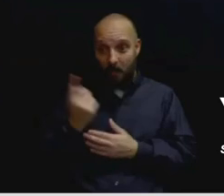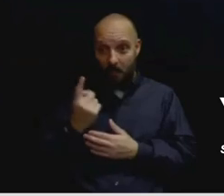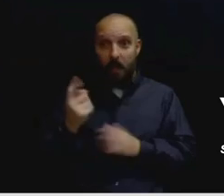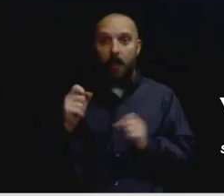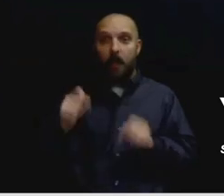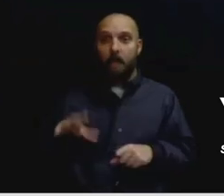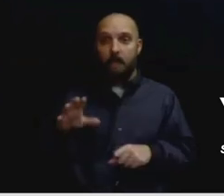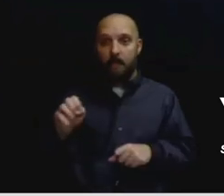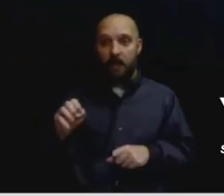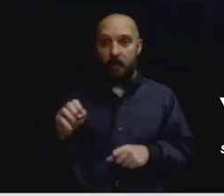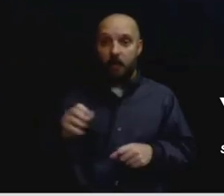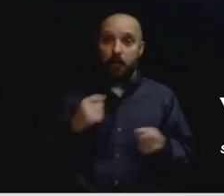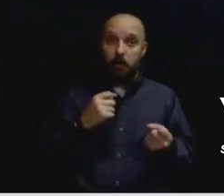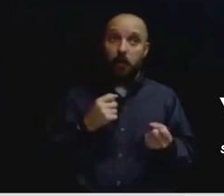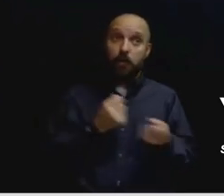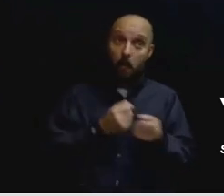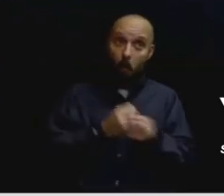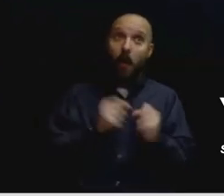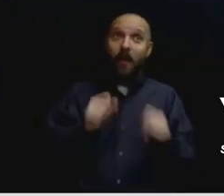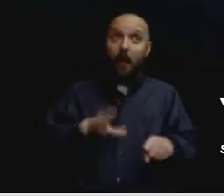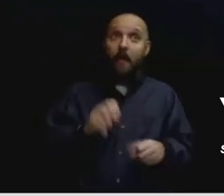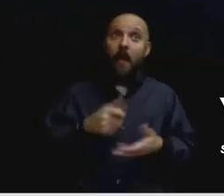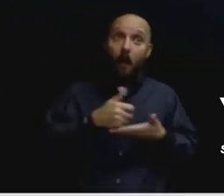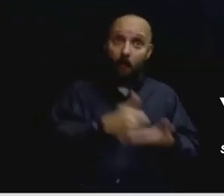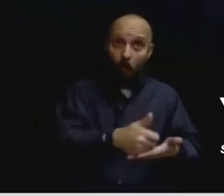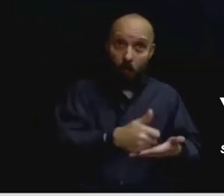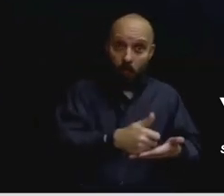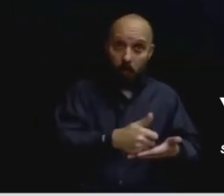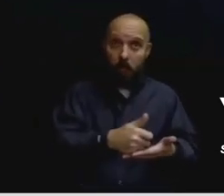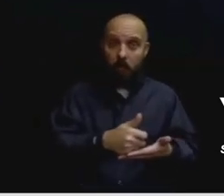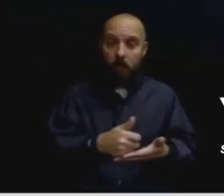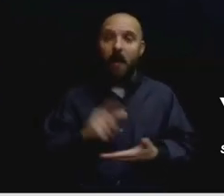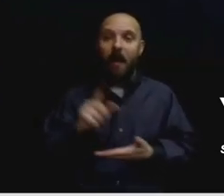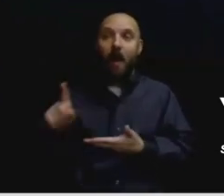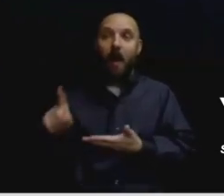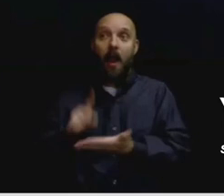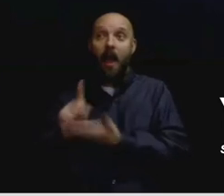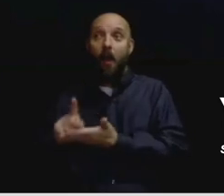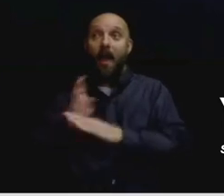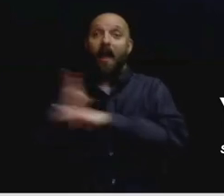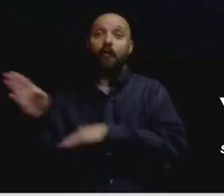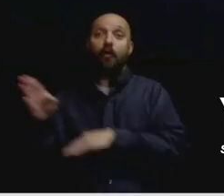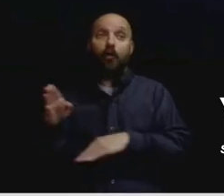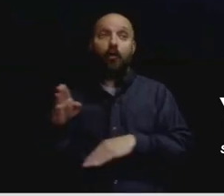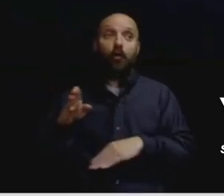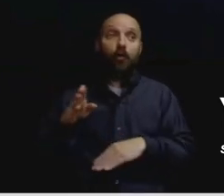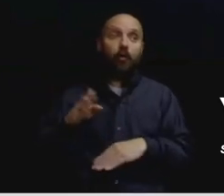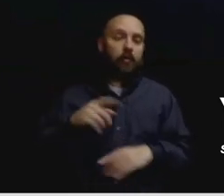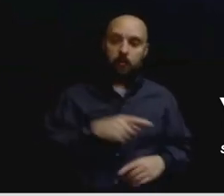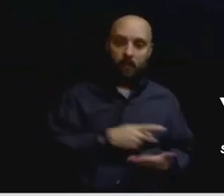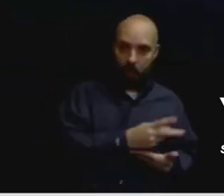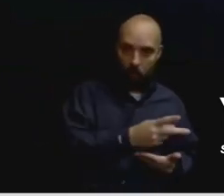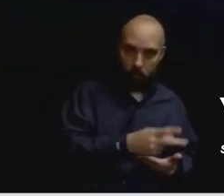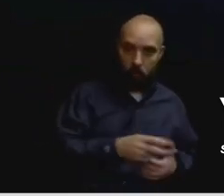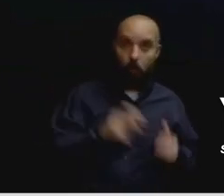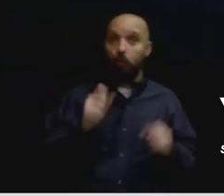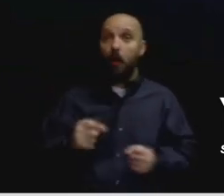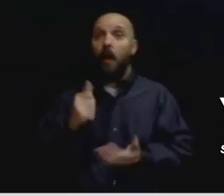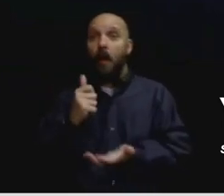a support can be helpful an hour after it wasn't helpful. It can be helpful in 2 weeks. It can